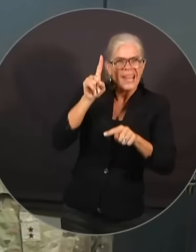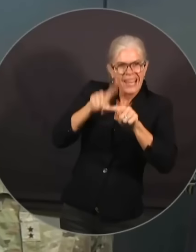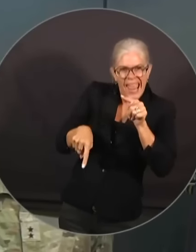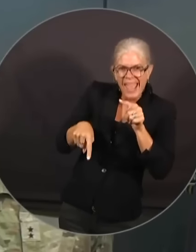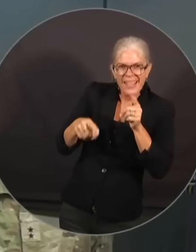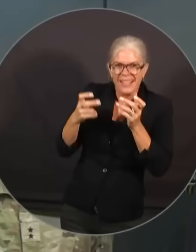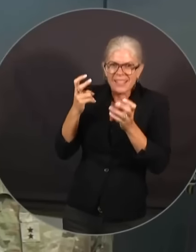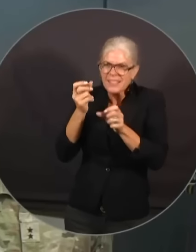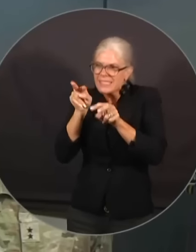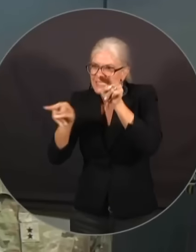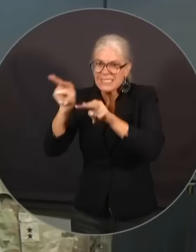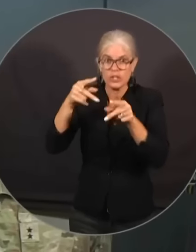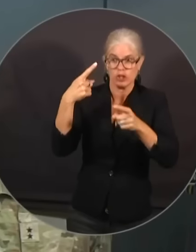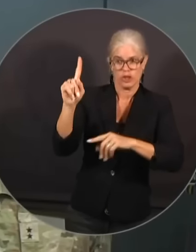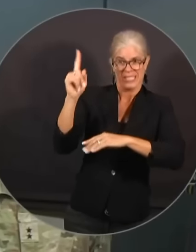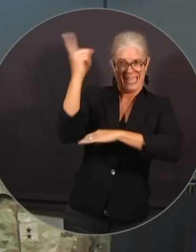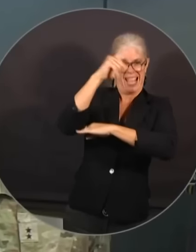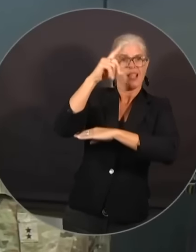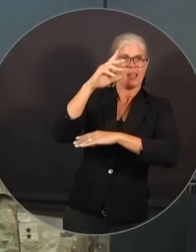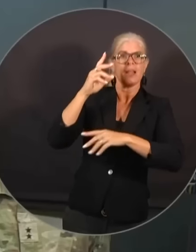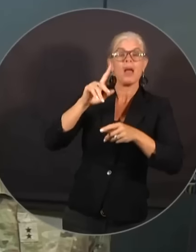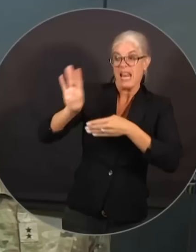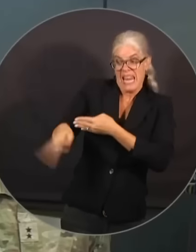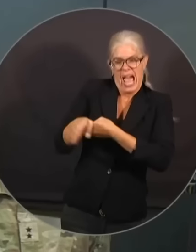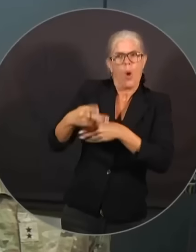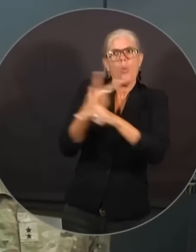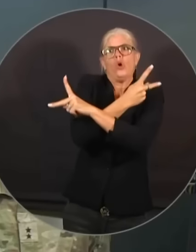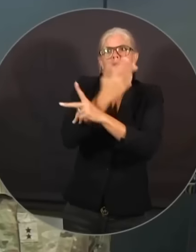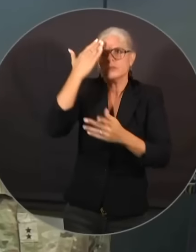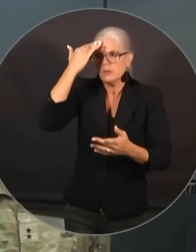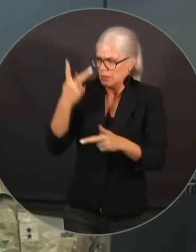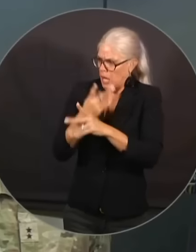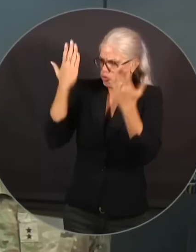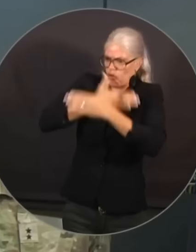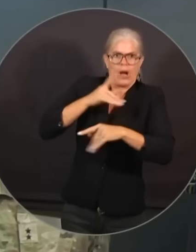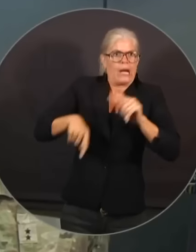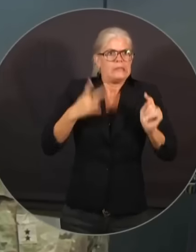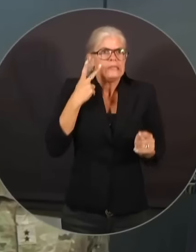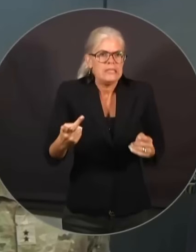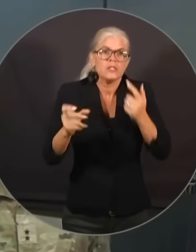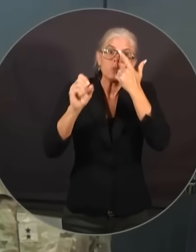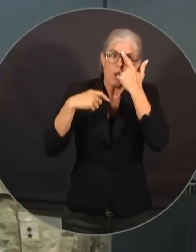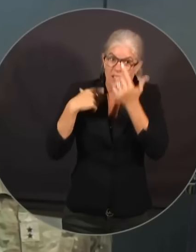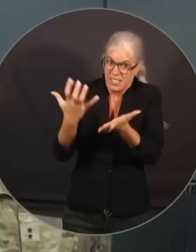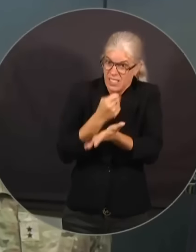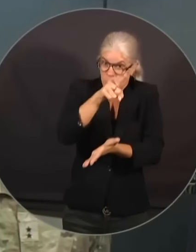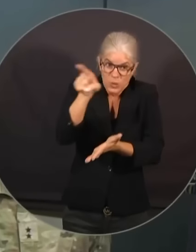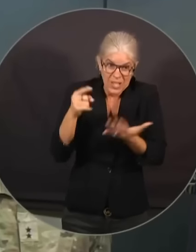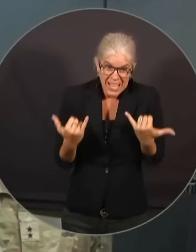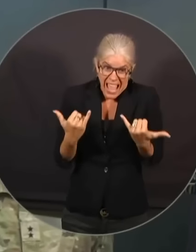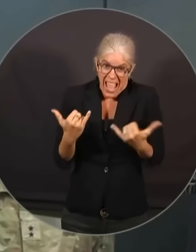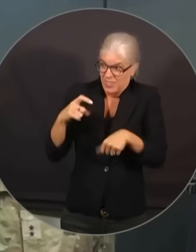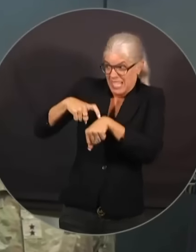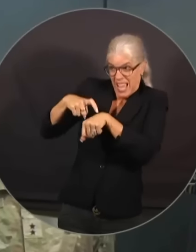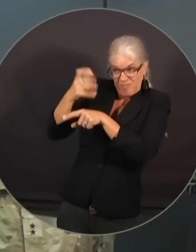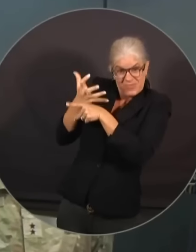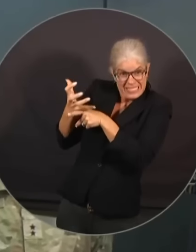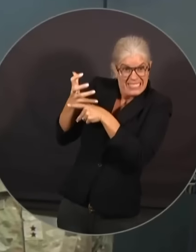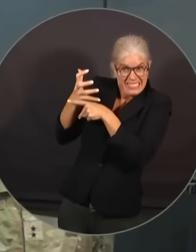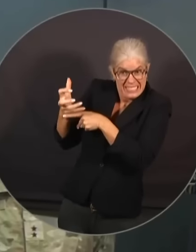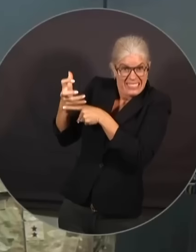night. At this point, it is the last hours to safely evacuate ahead of Hurricane